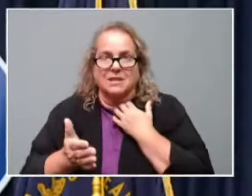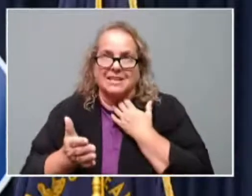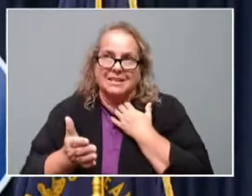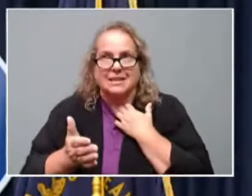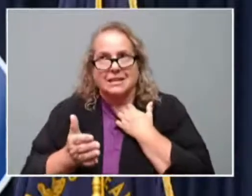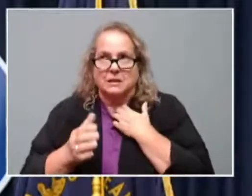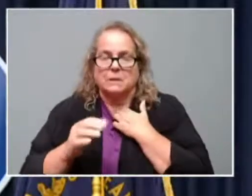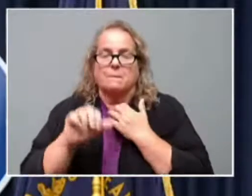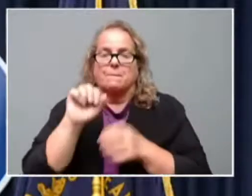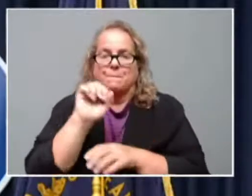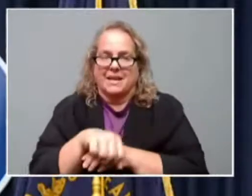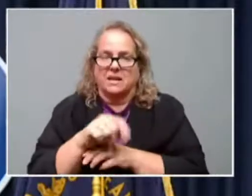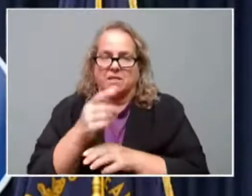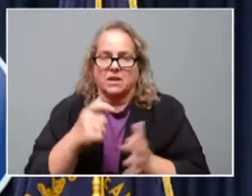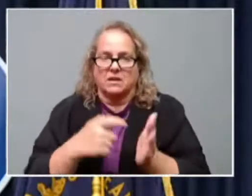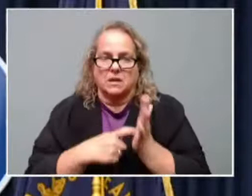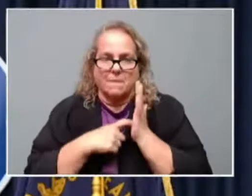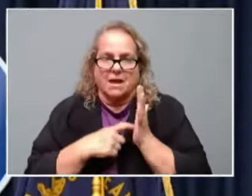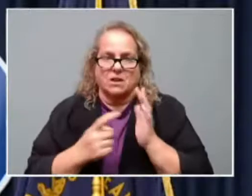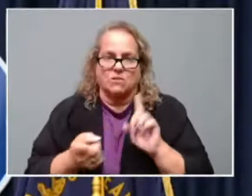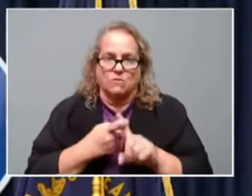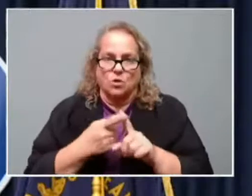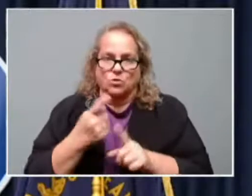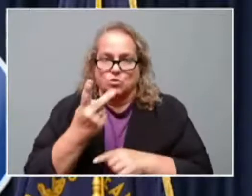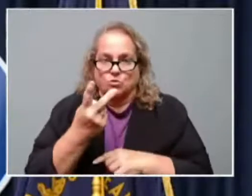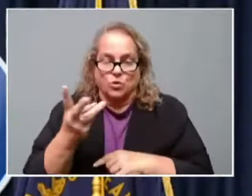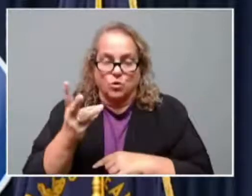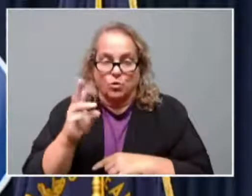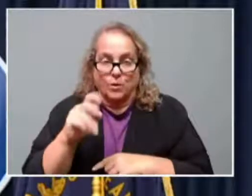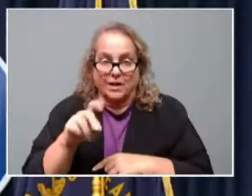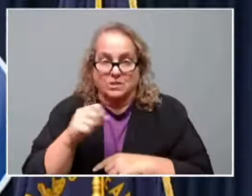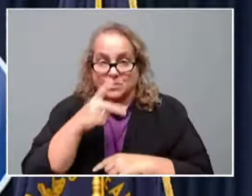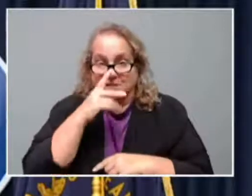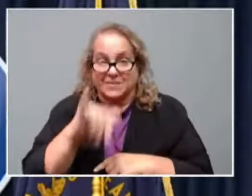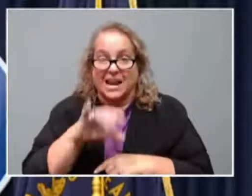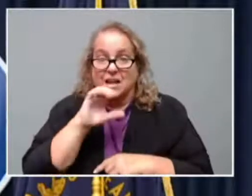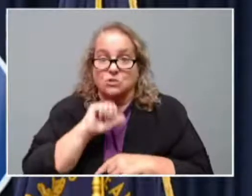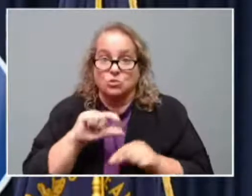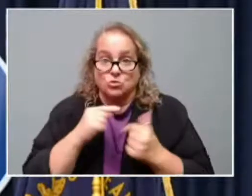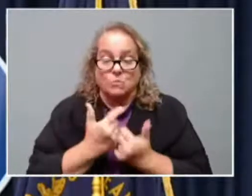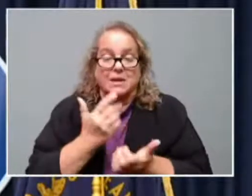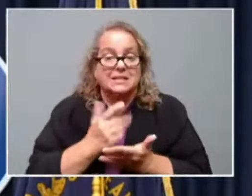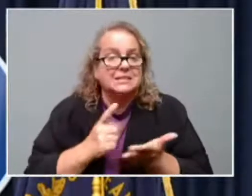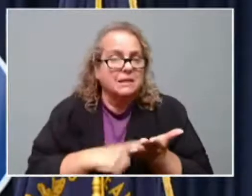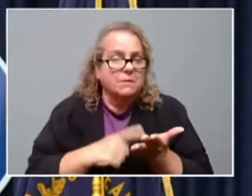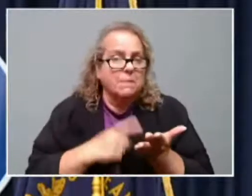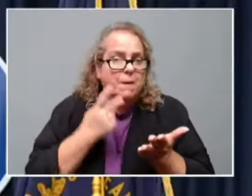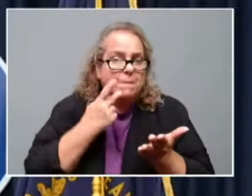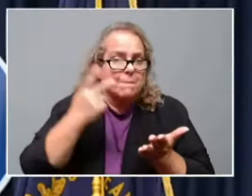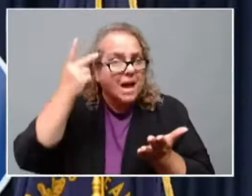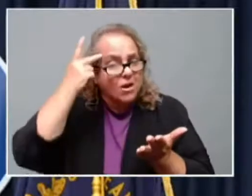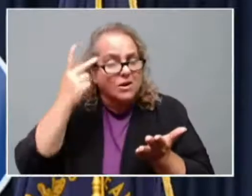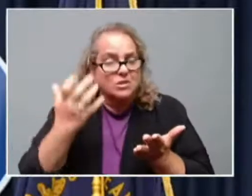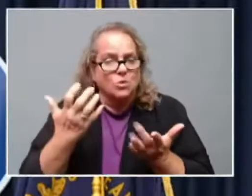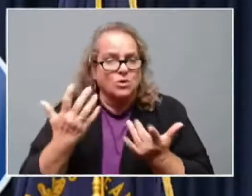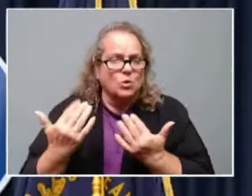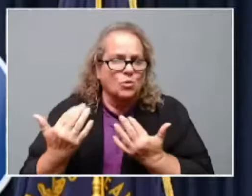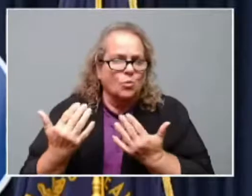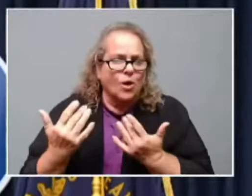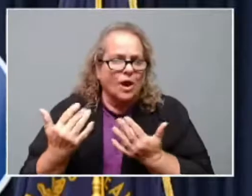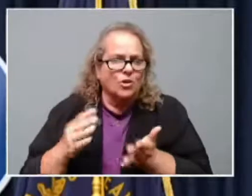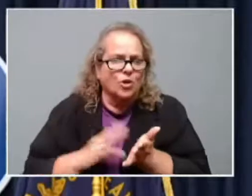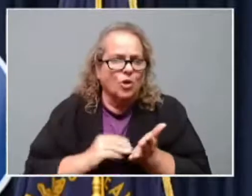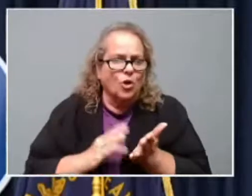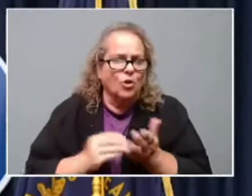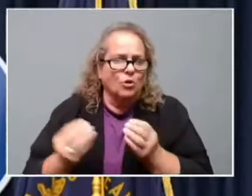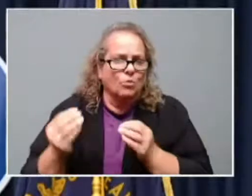couple of weeks. We've seen with these age groups, sometimes parents want to learn a little bit more. They're primarily going to be at the